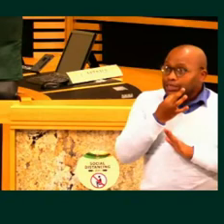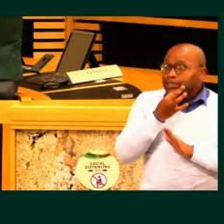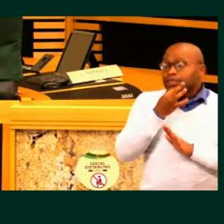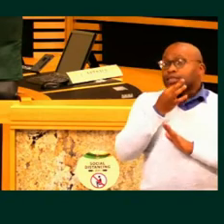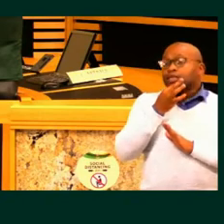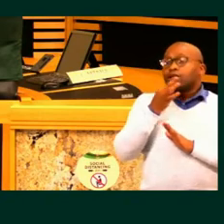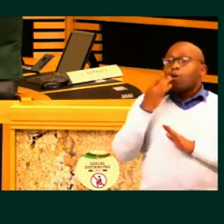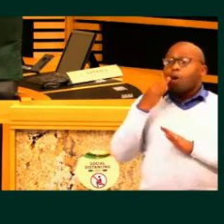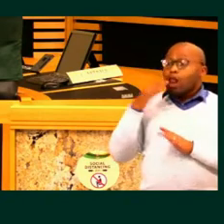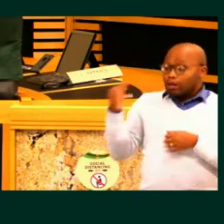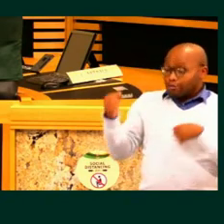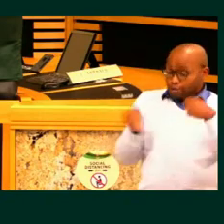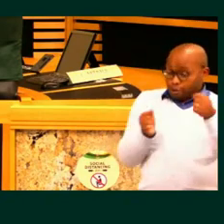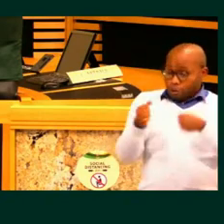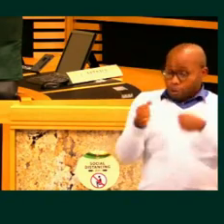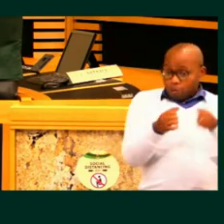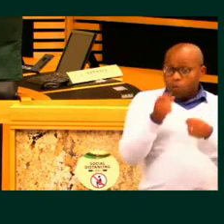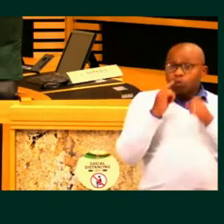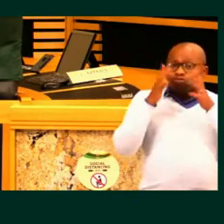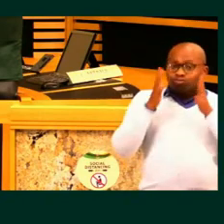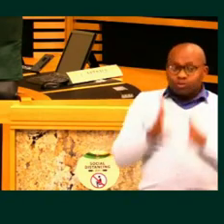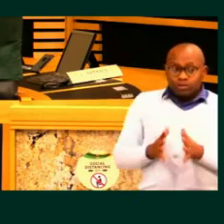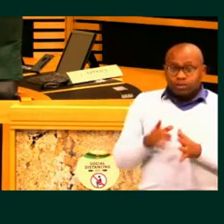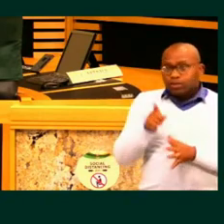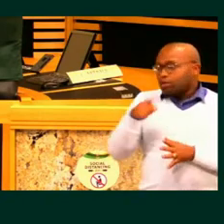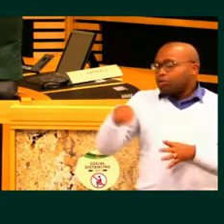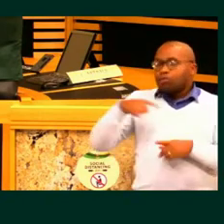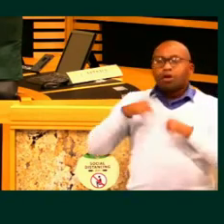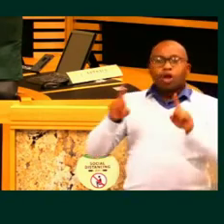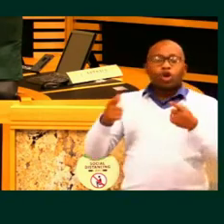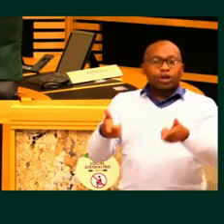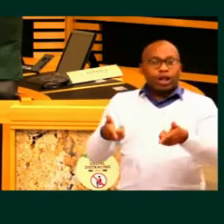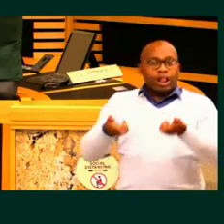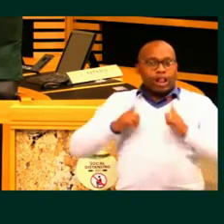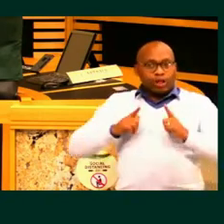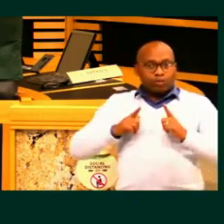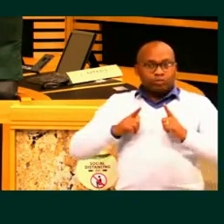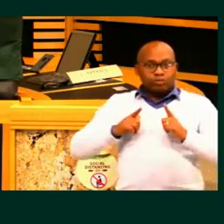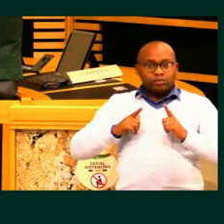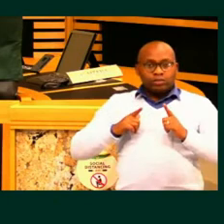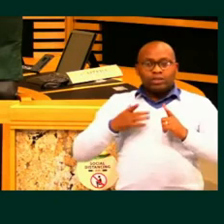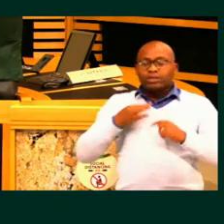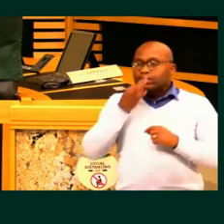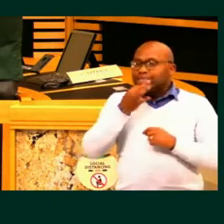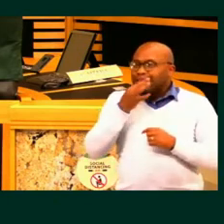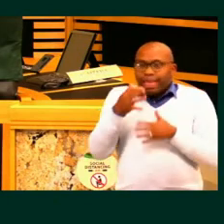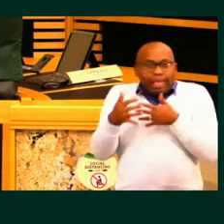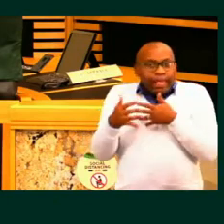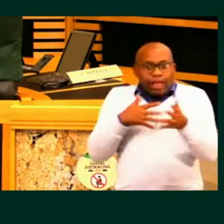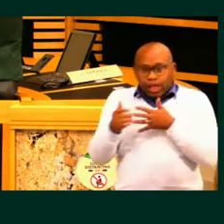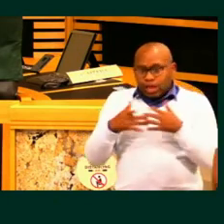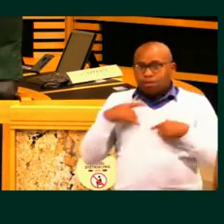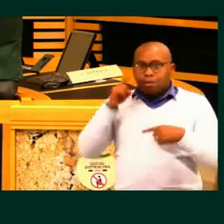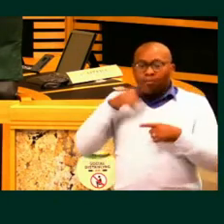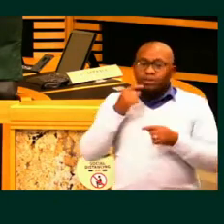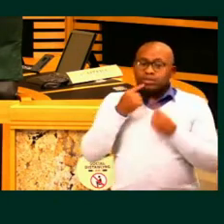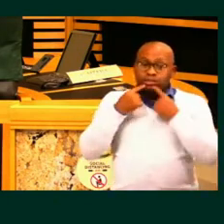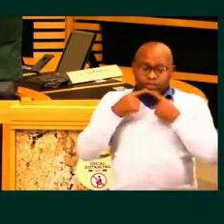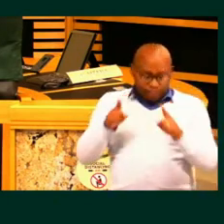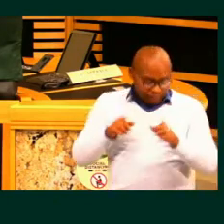Educators act teachers are not allowed to have any and I want to emphasize any sexual